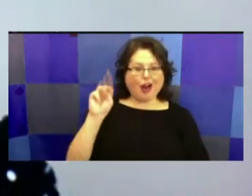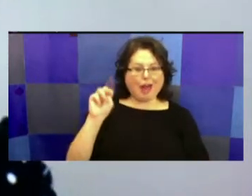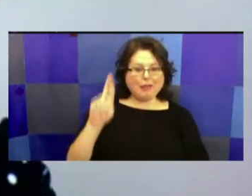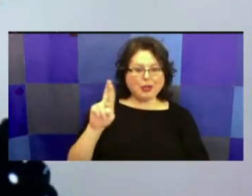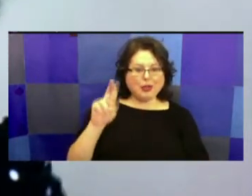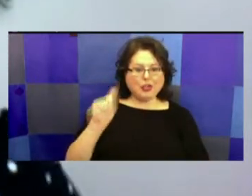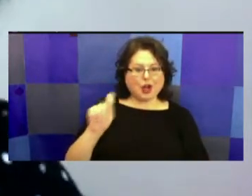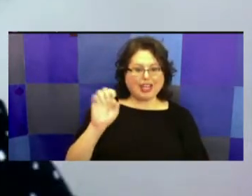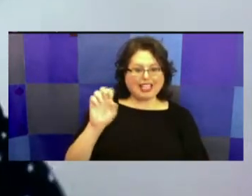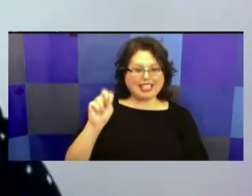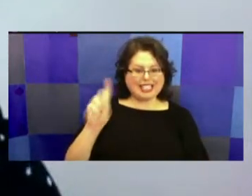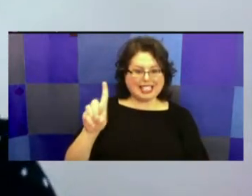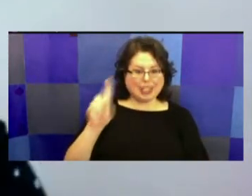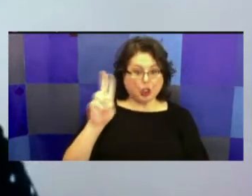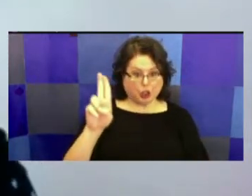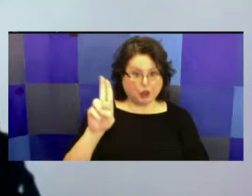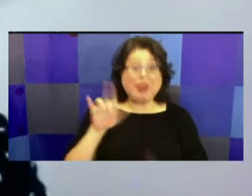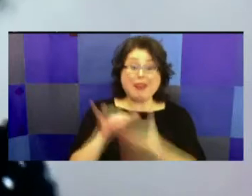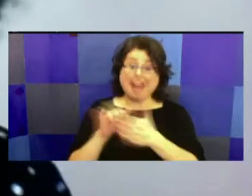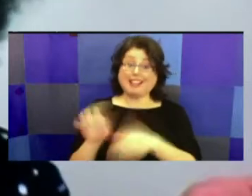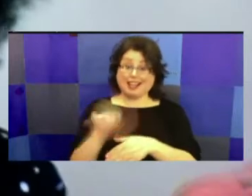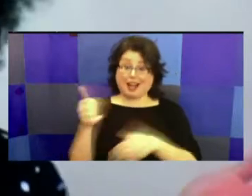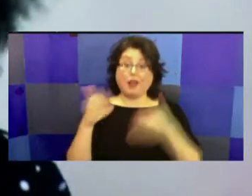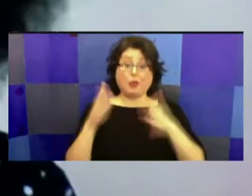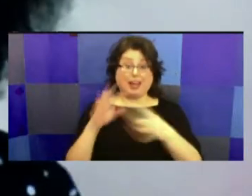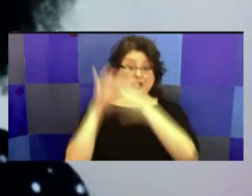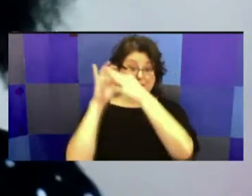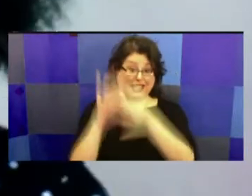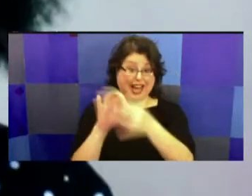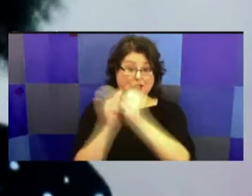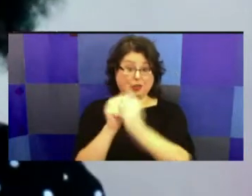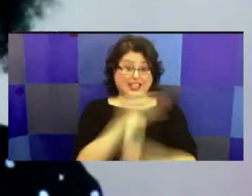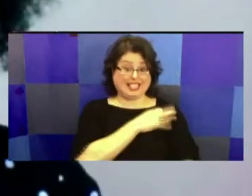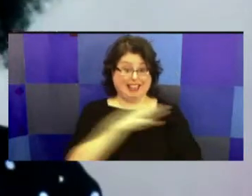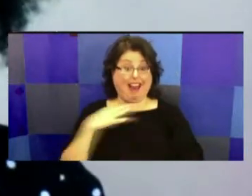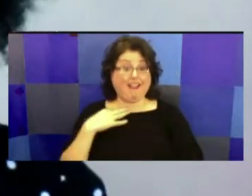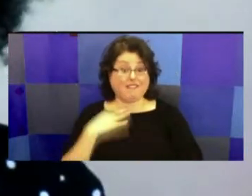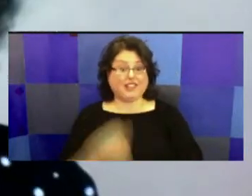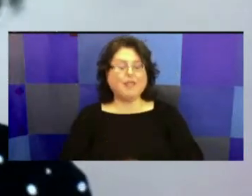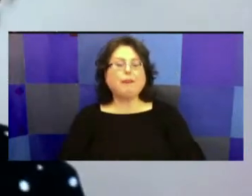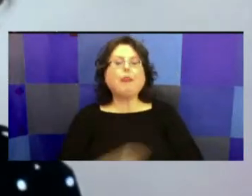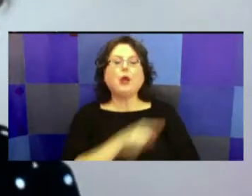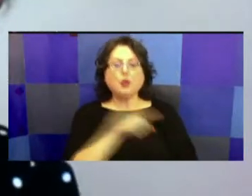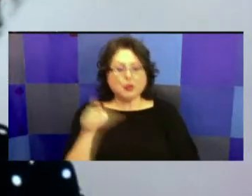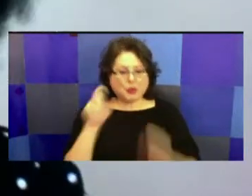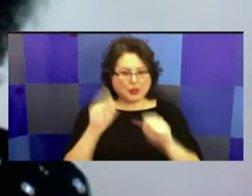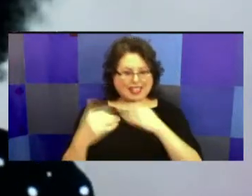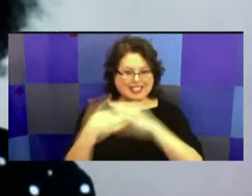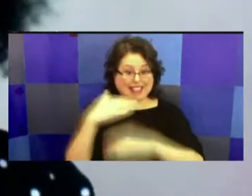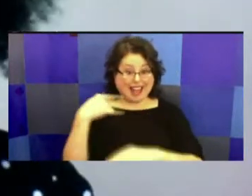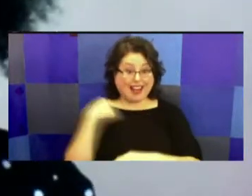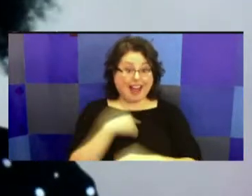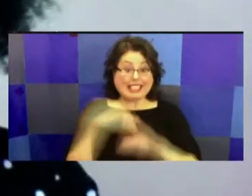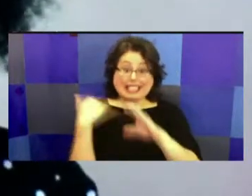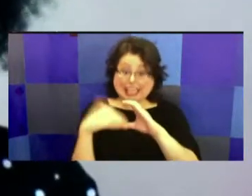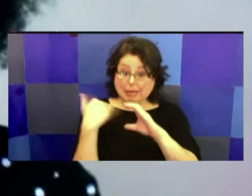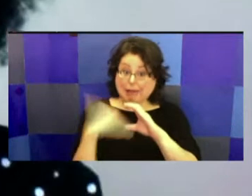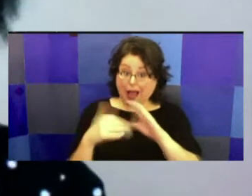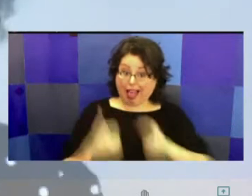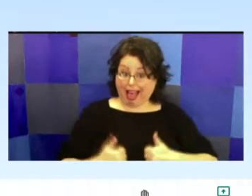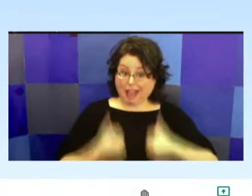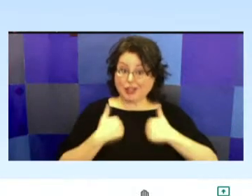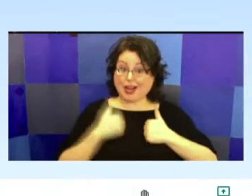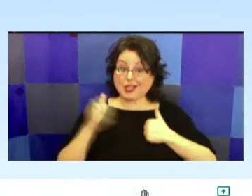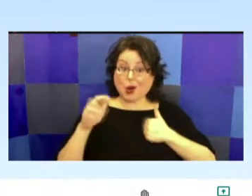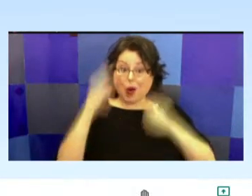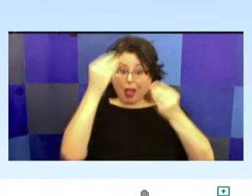WLMP@rmu.edu, is another great way to stay directly connected with our staff. You can send us your email addresses or let us